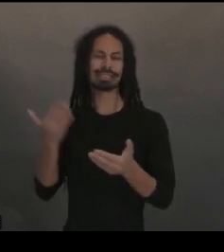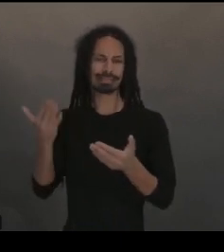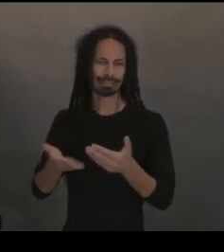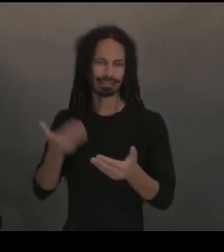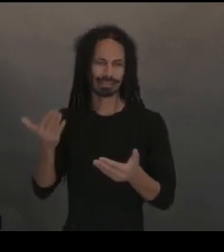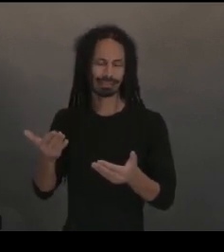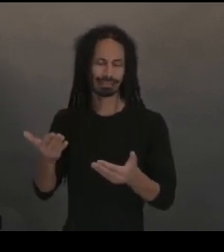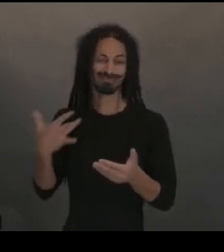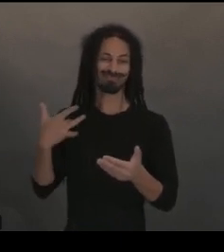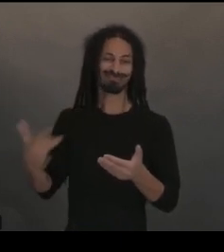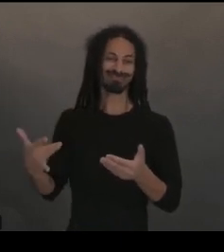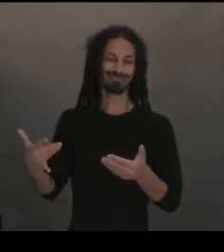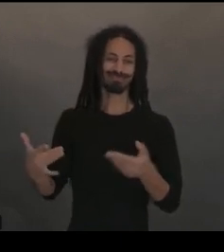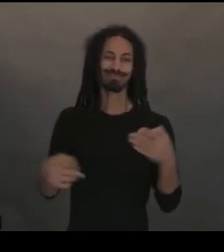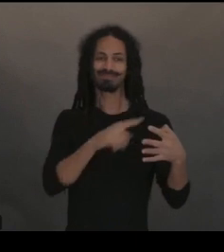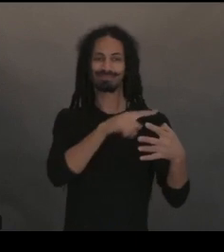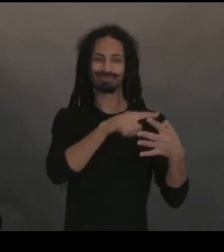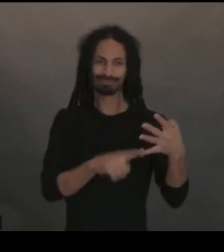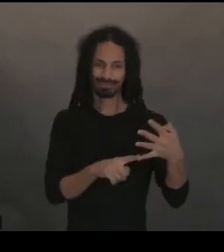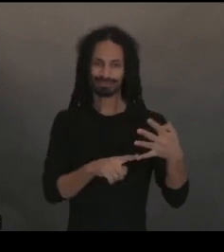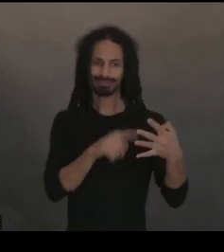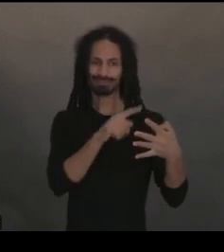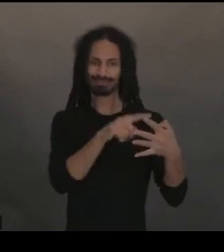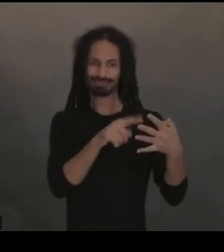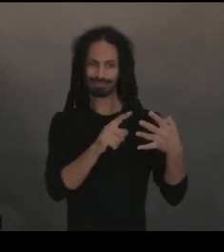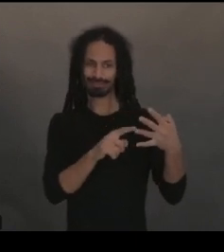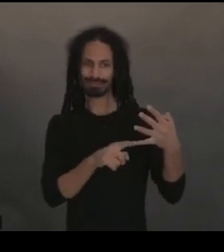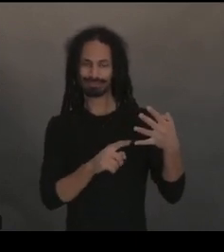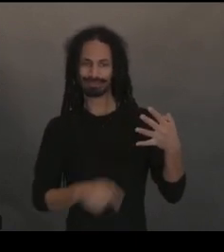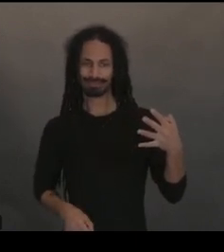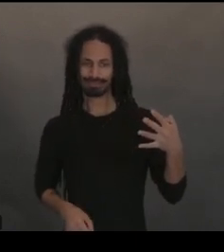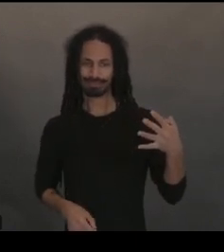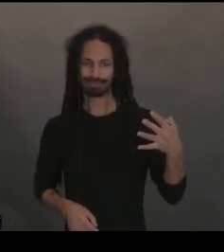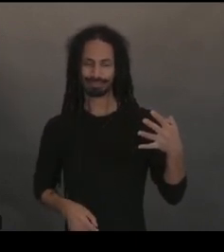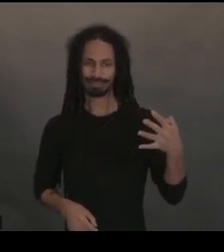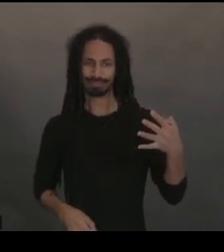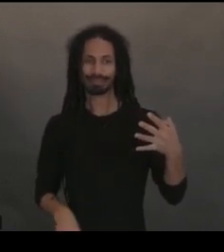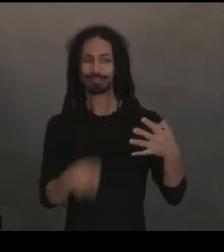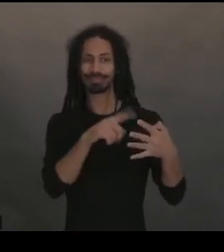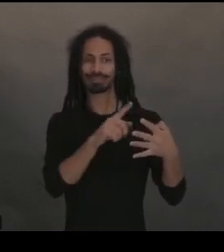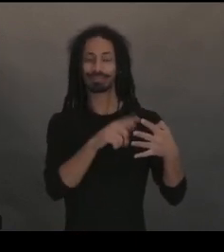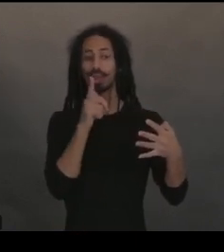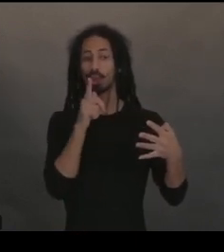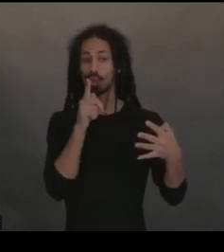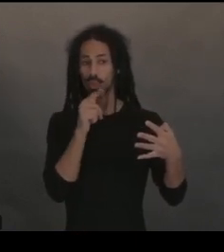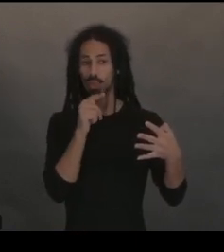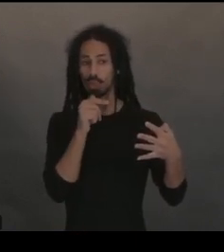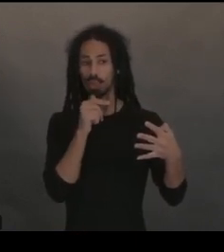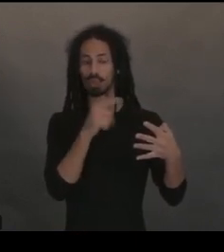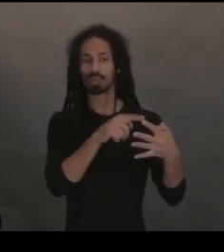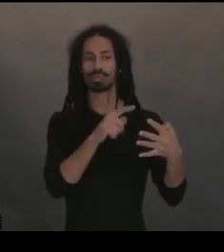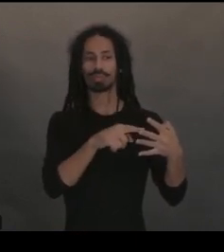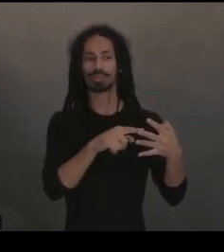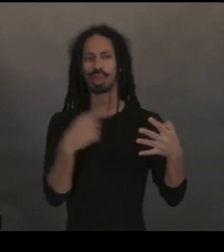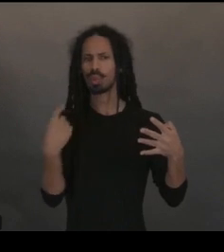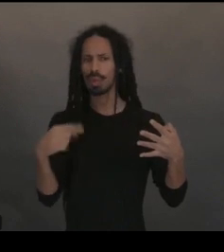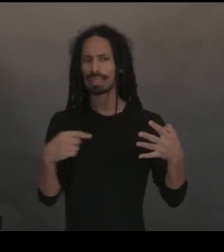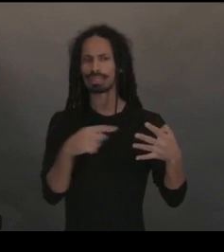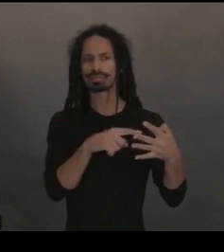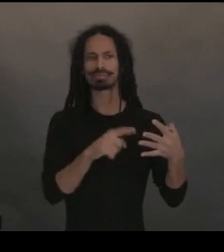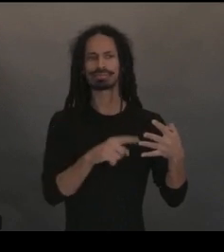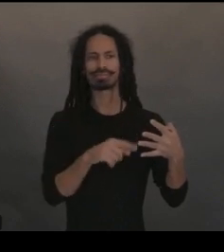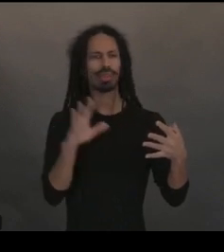most commonly include these 4 elements: the who, the when, the